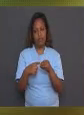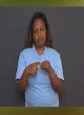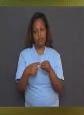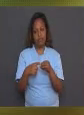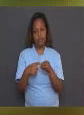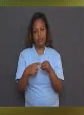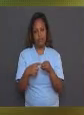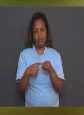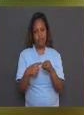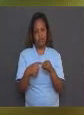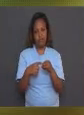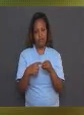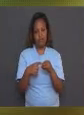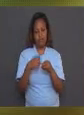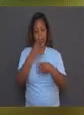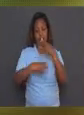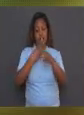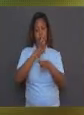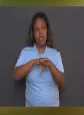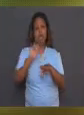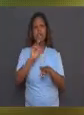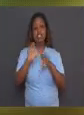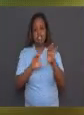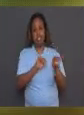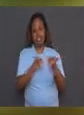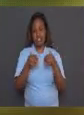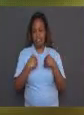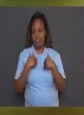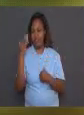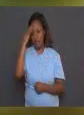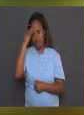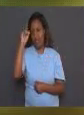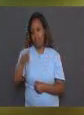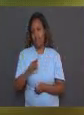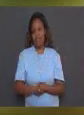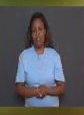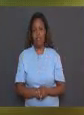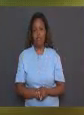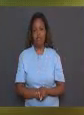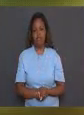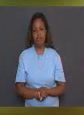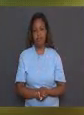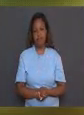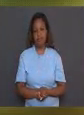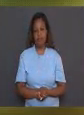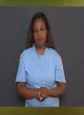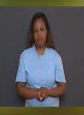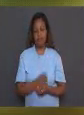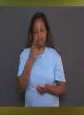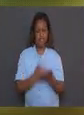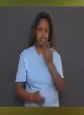on in the world. We talked about the